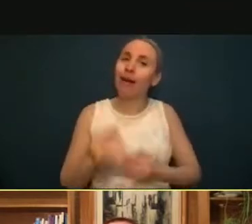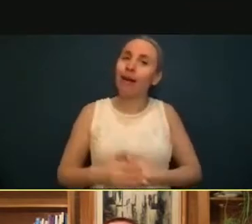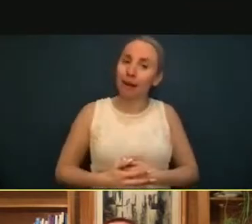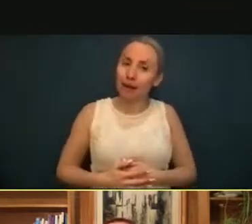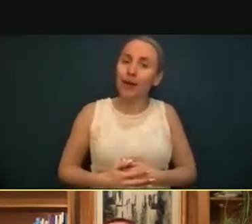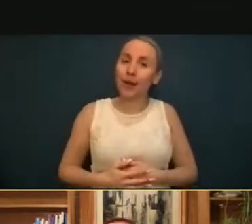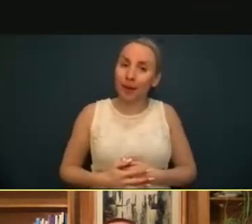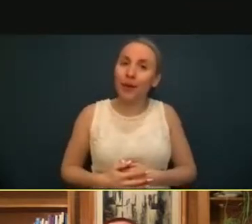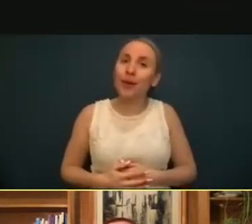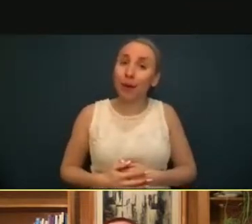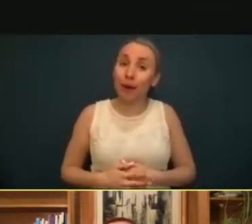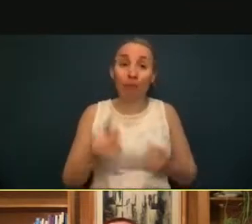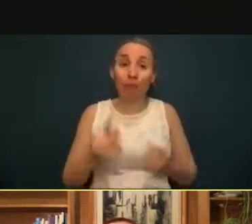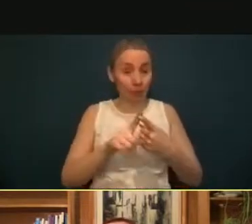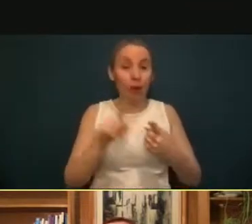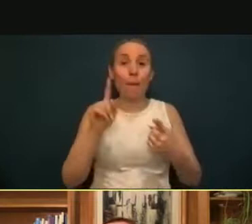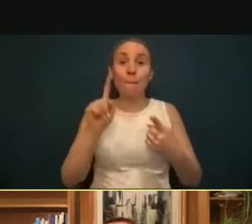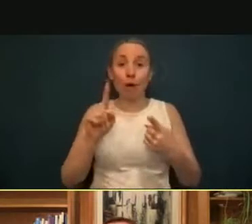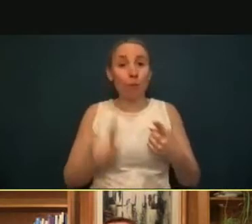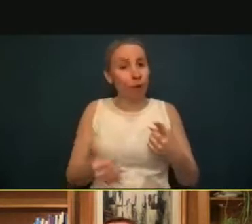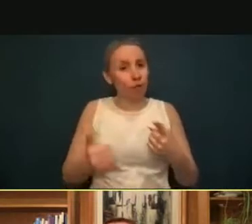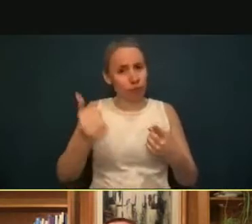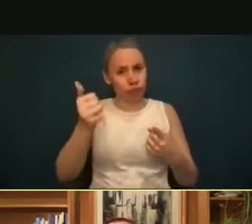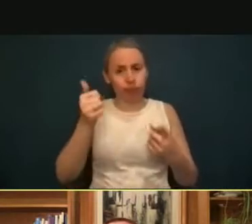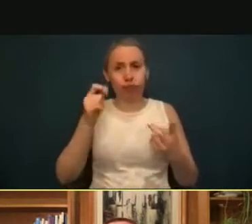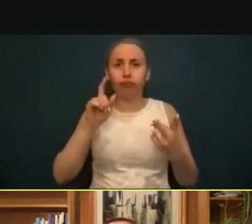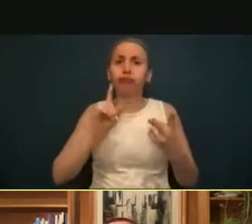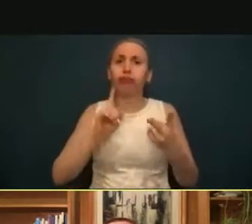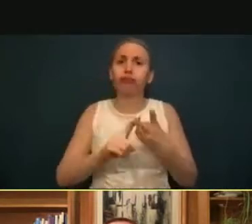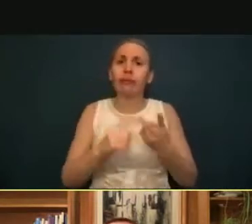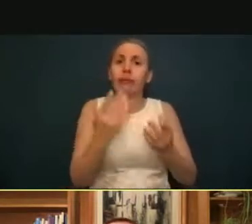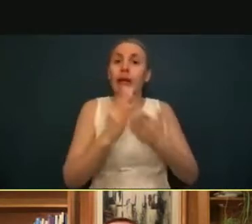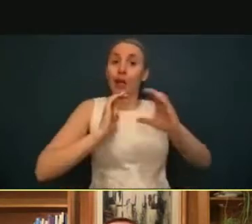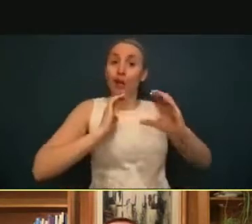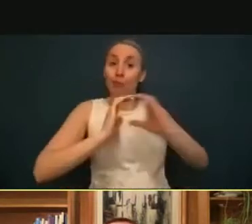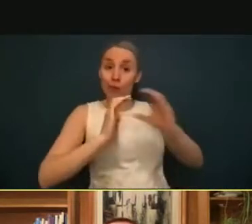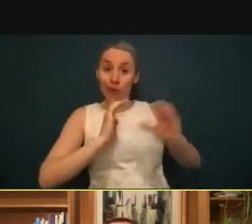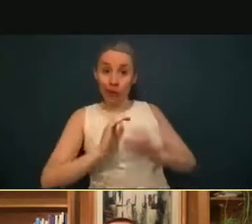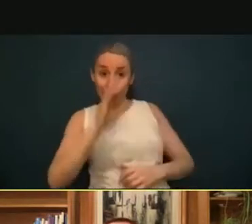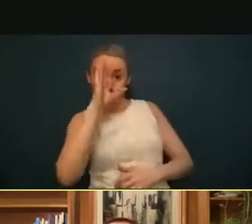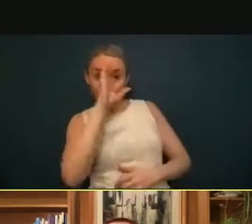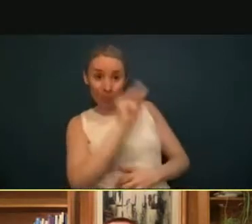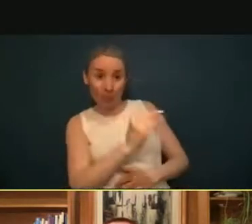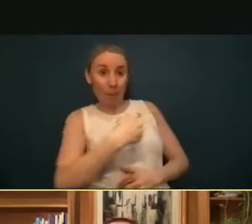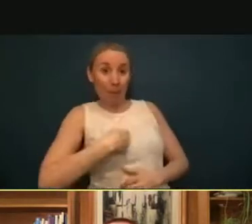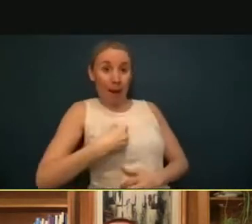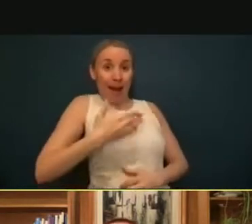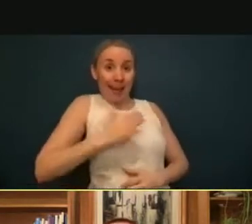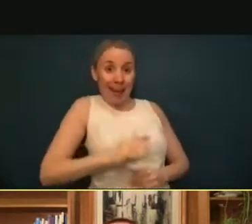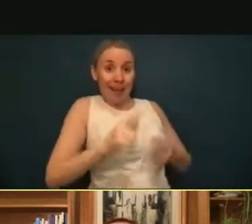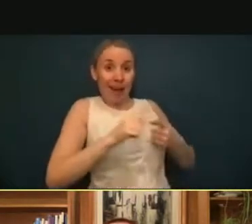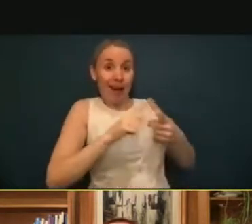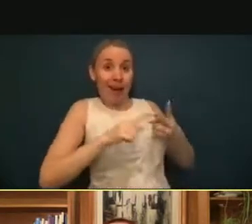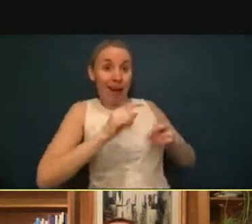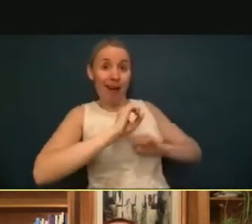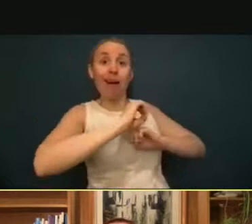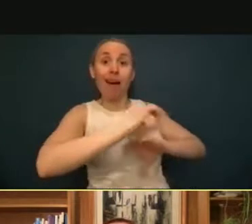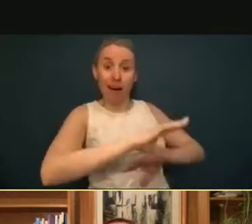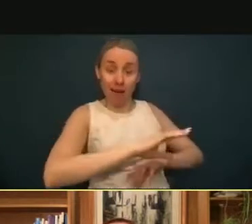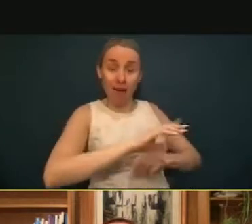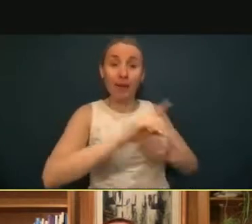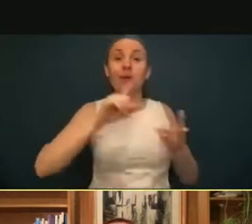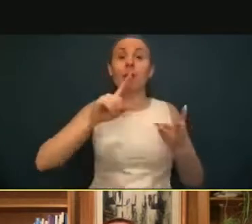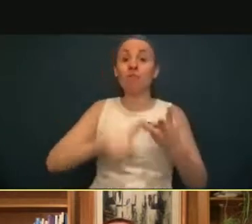bullet points, being in communication with one another about what your needs are. There's great resources